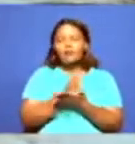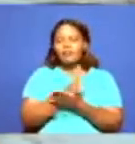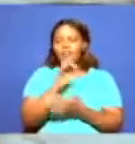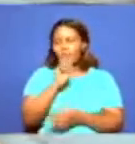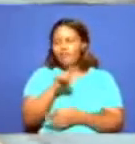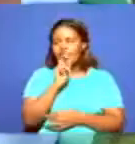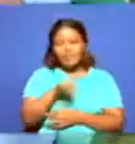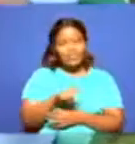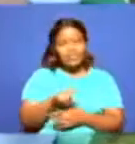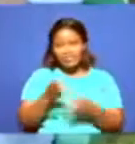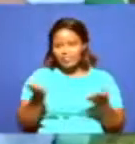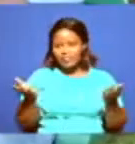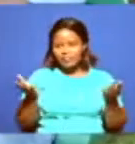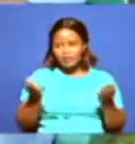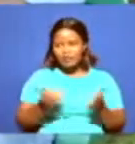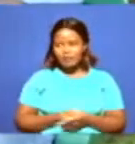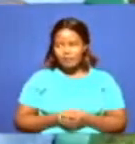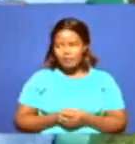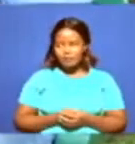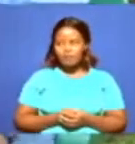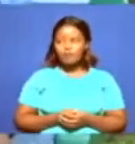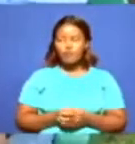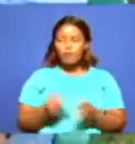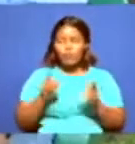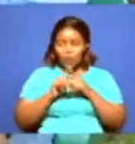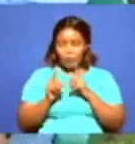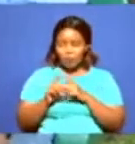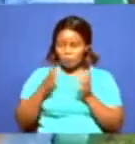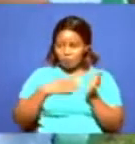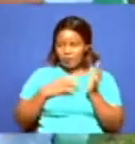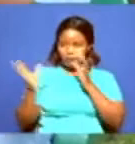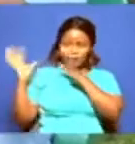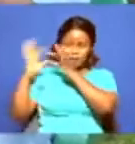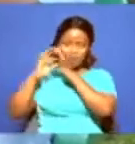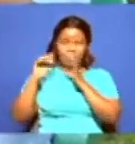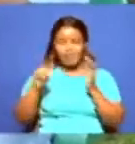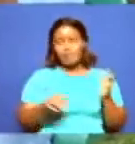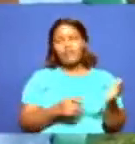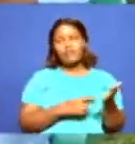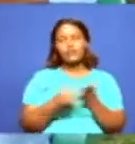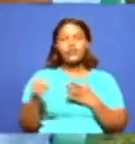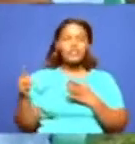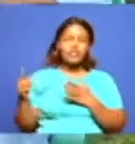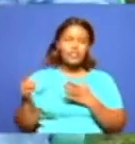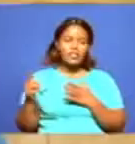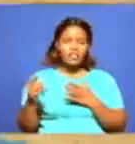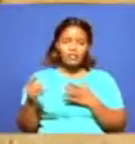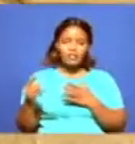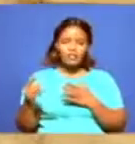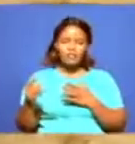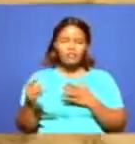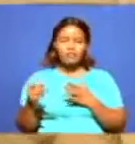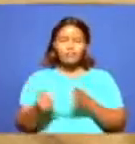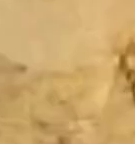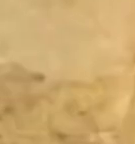of the chicken. And that was My Culture this week. My name is Wycliffe Oketch.